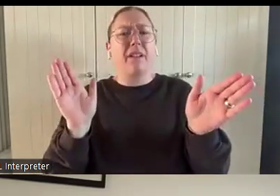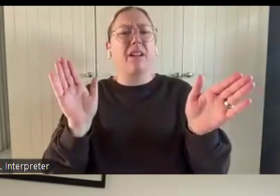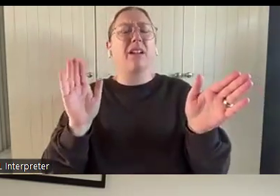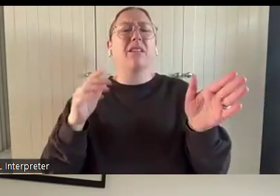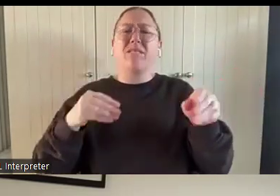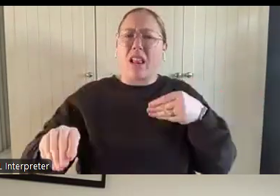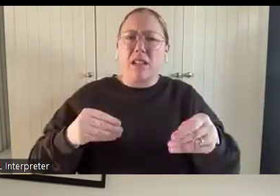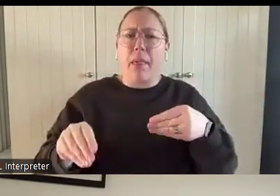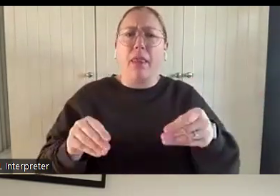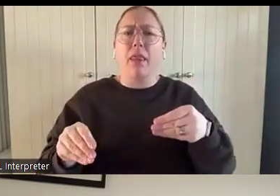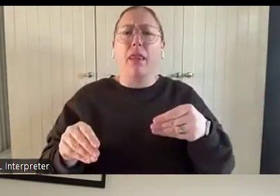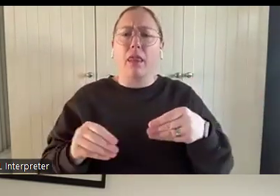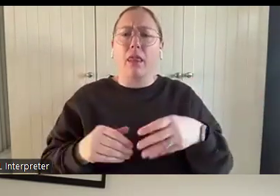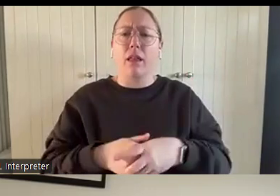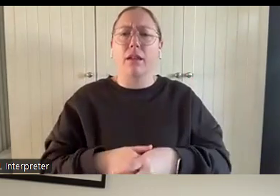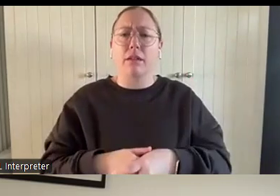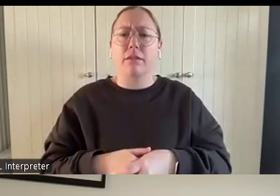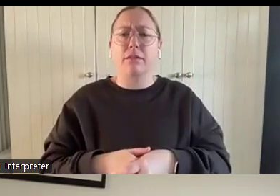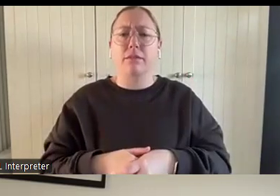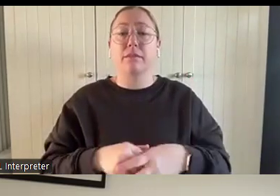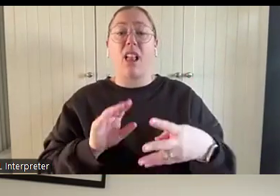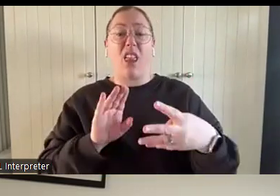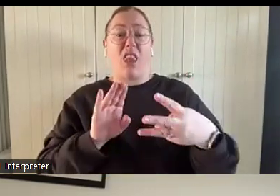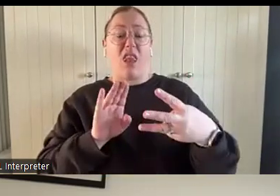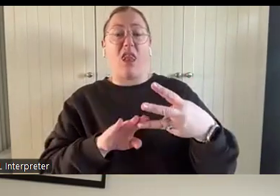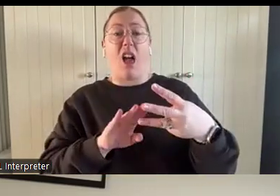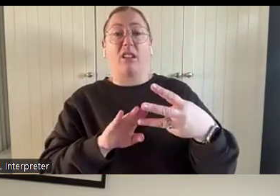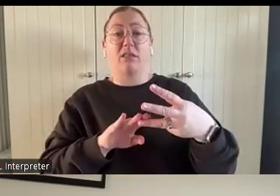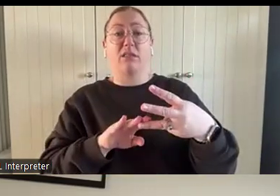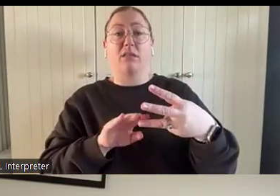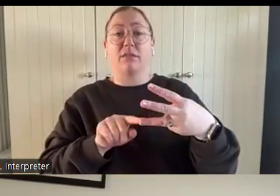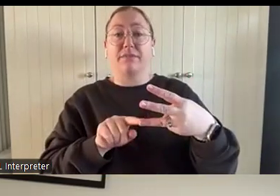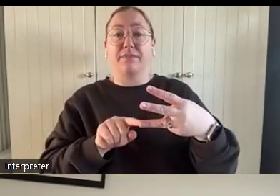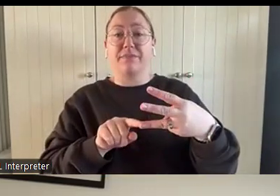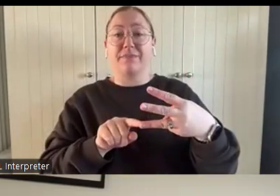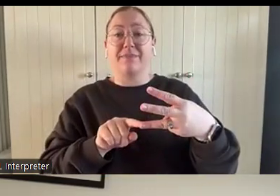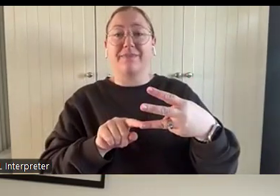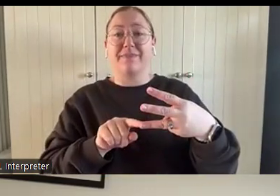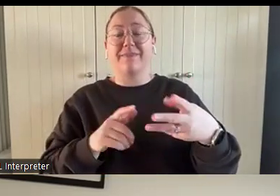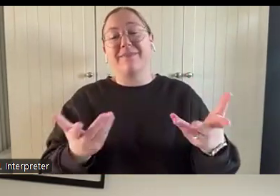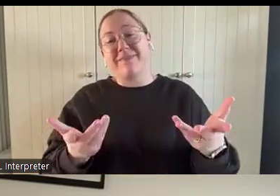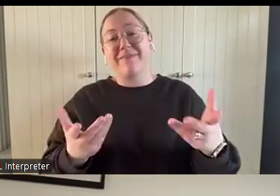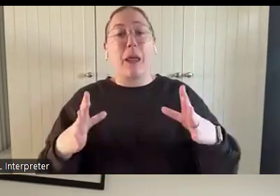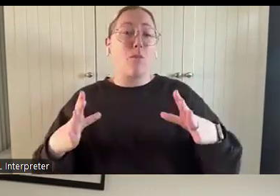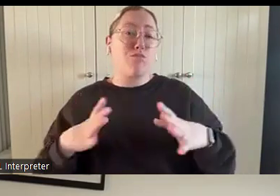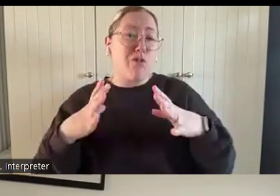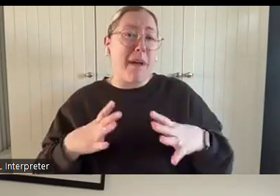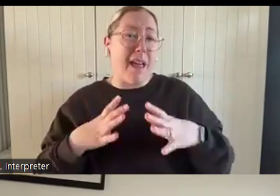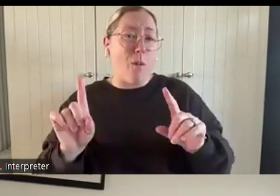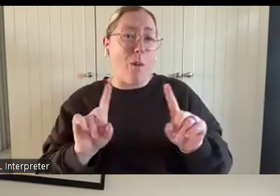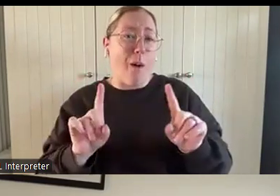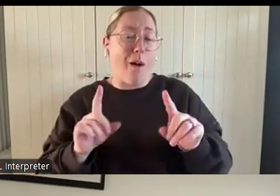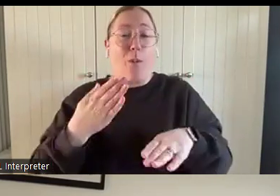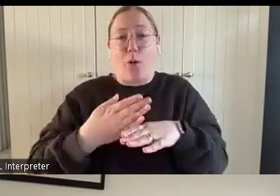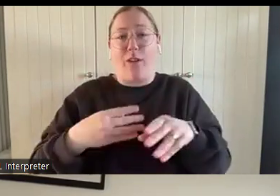programme. And last thing from me is just being prepared to work flexibly as